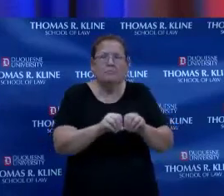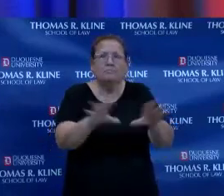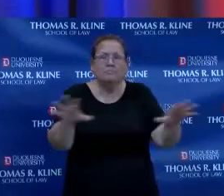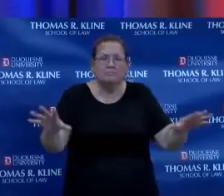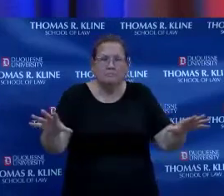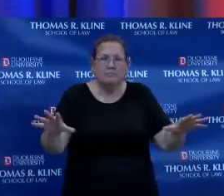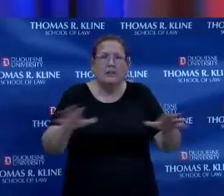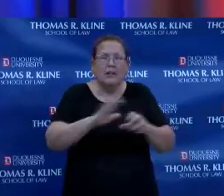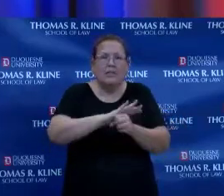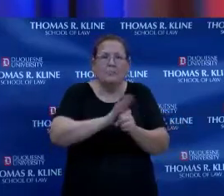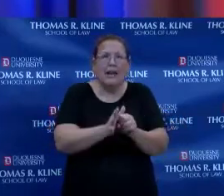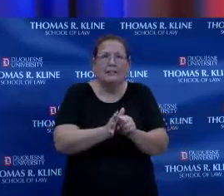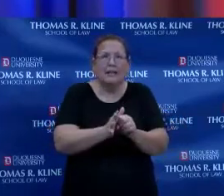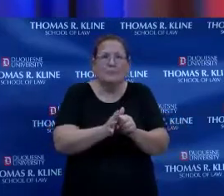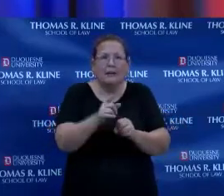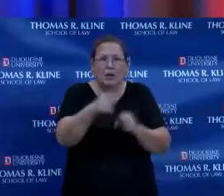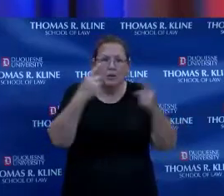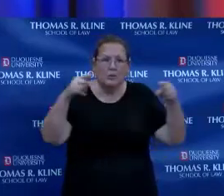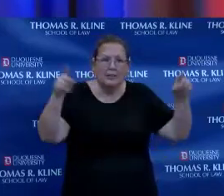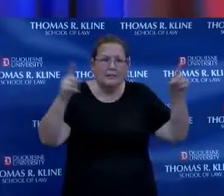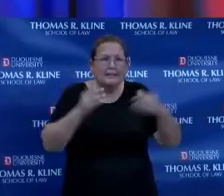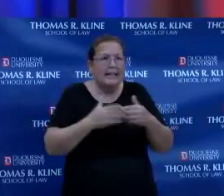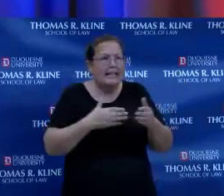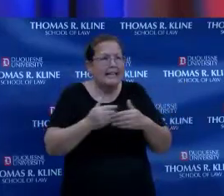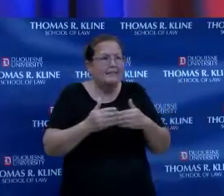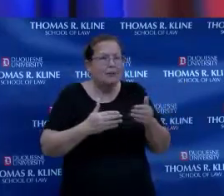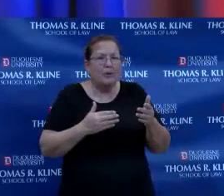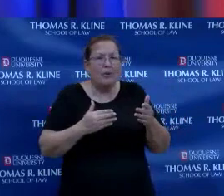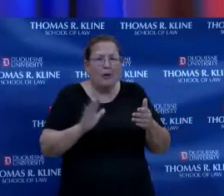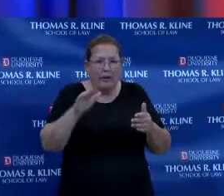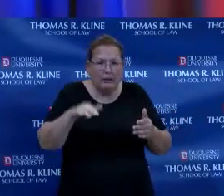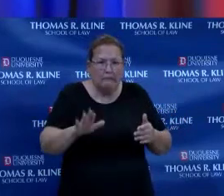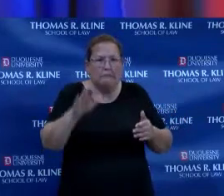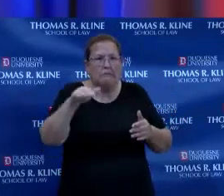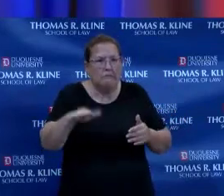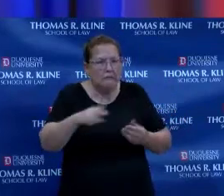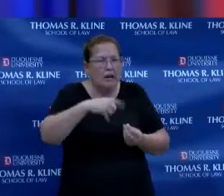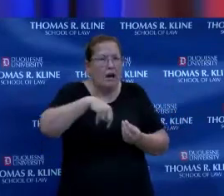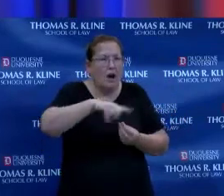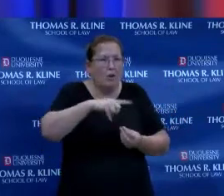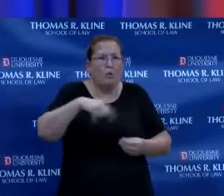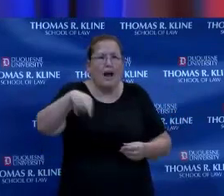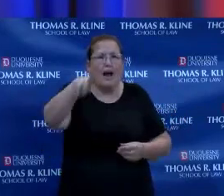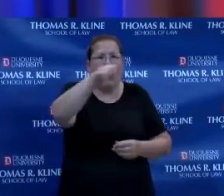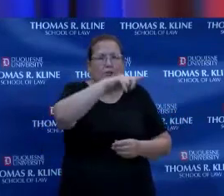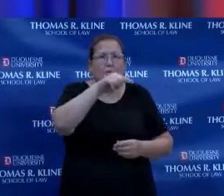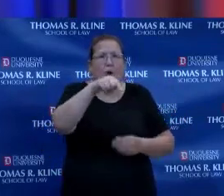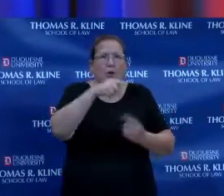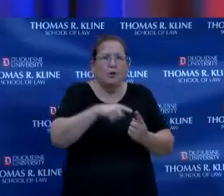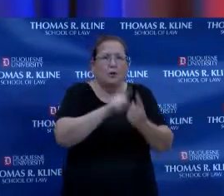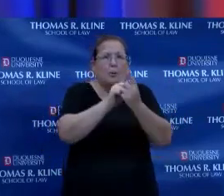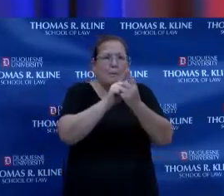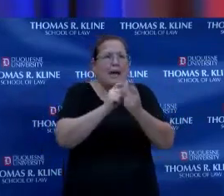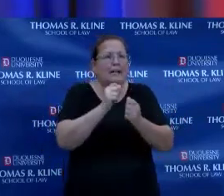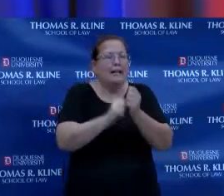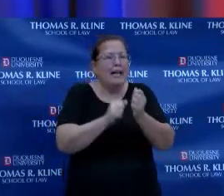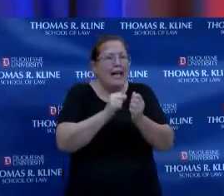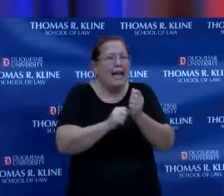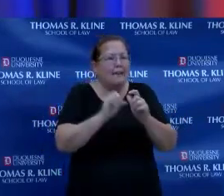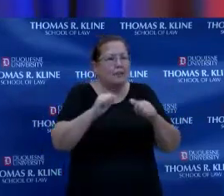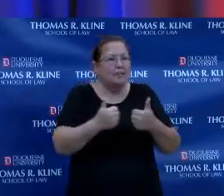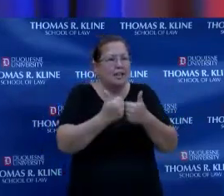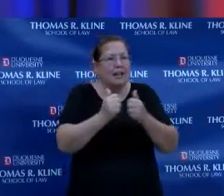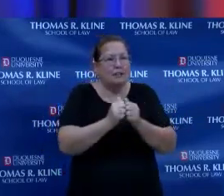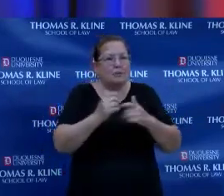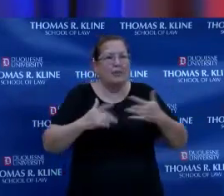succeeded, even with all of the instability surrounding you. You met every challenge with an upbeat attitude and a